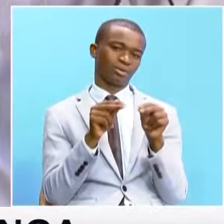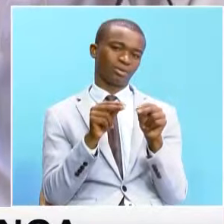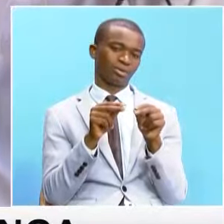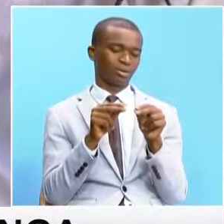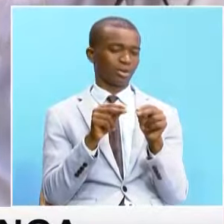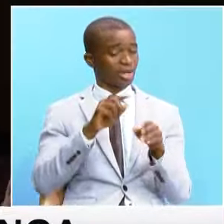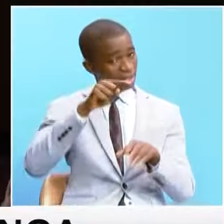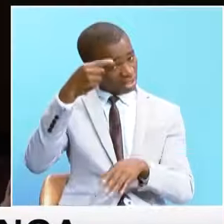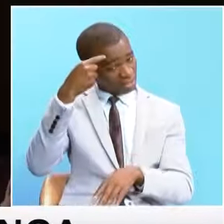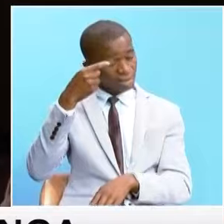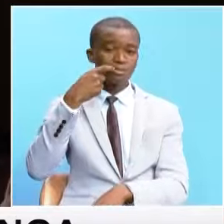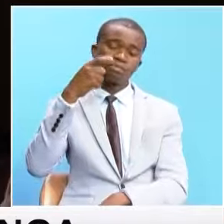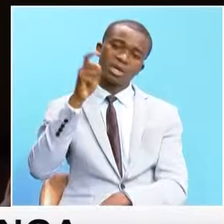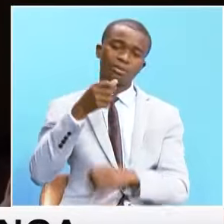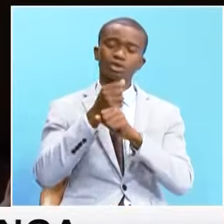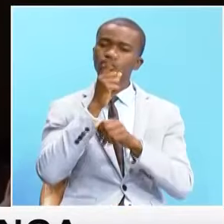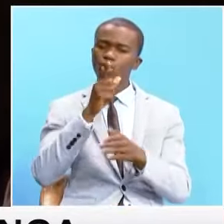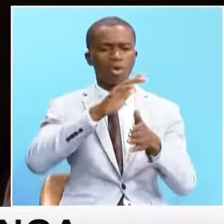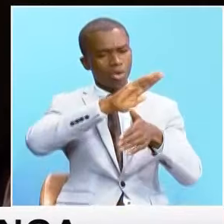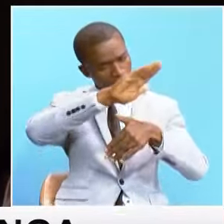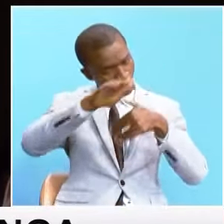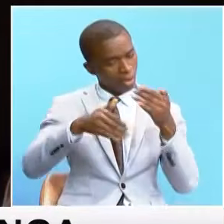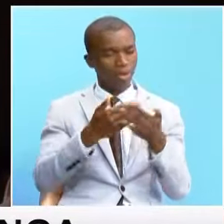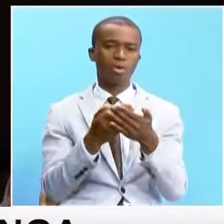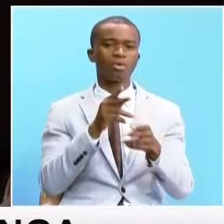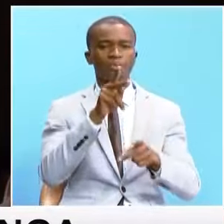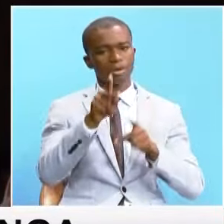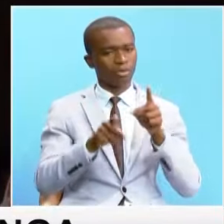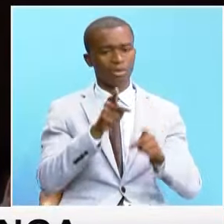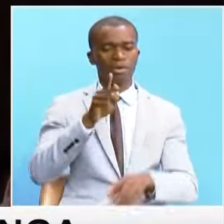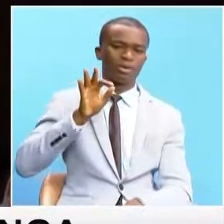from many government empowerments.